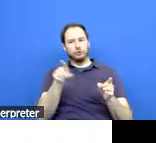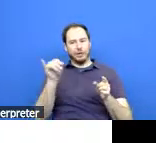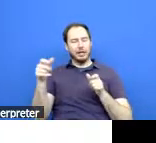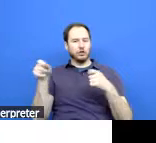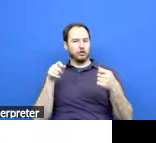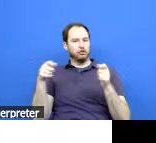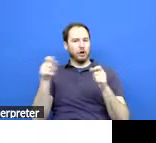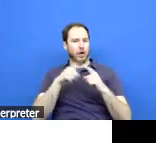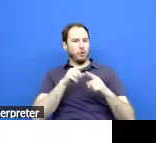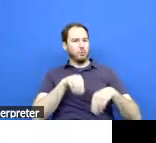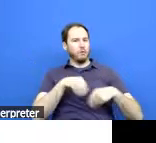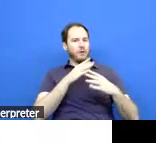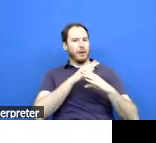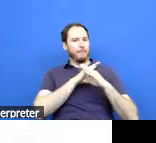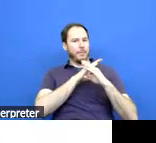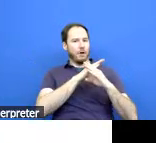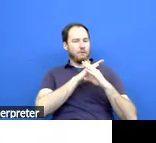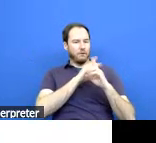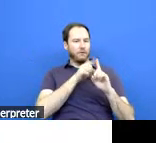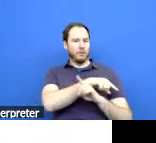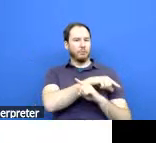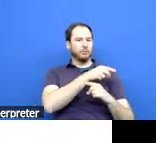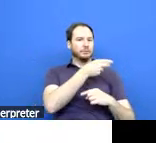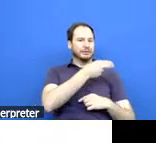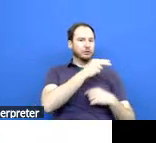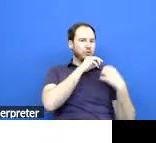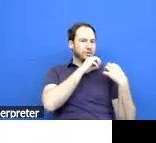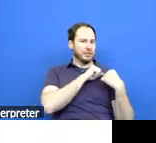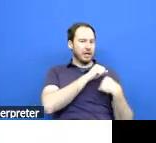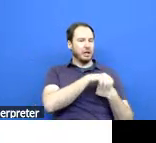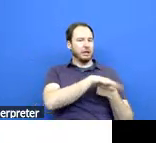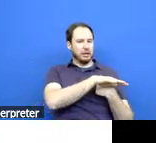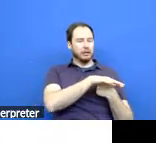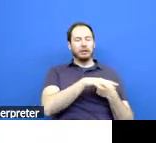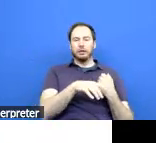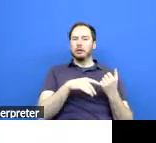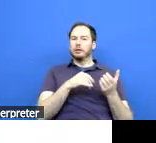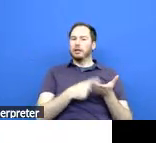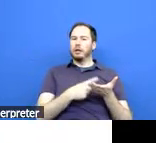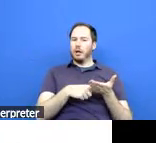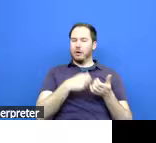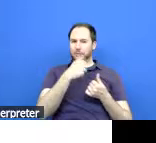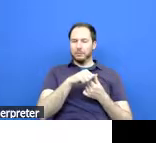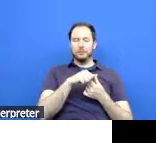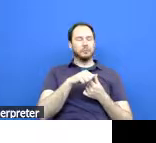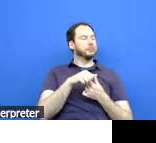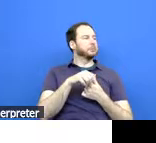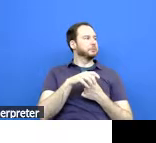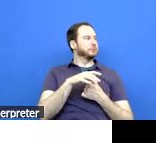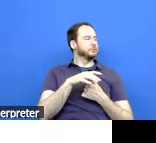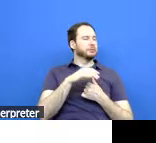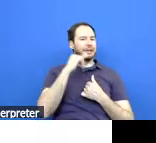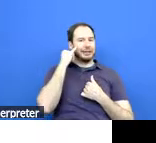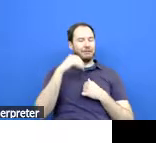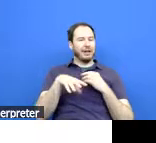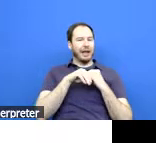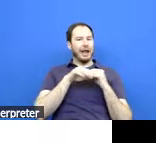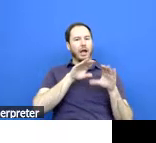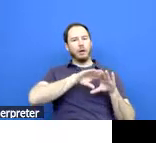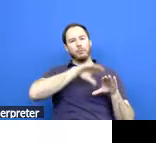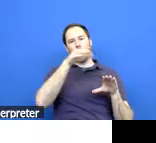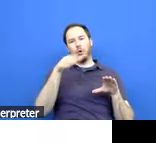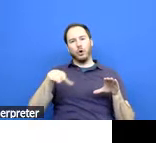that. At the meeting with the historic properties, they talked about how if there was a berm and